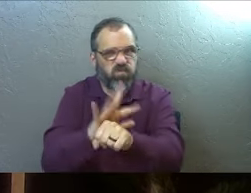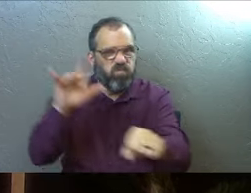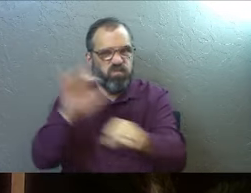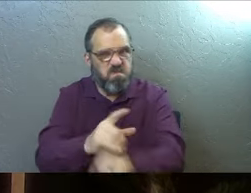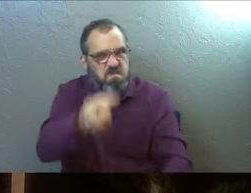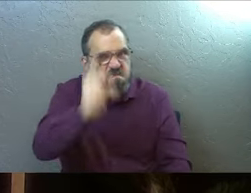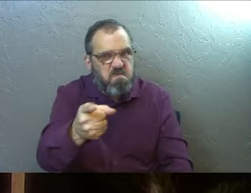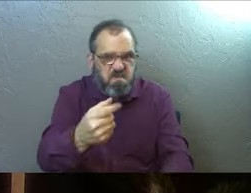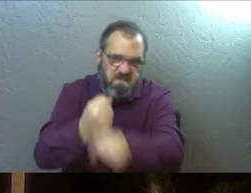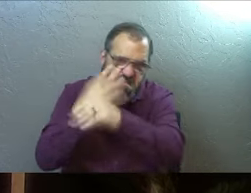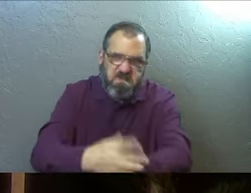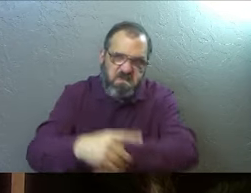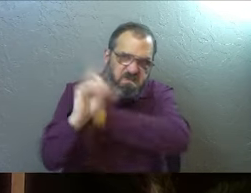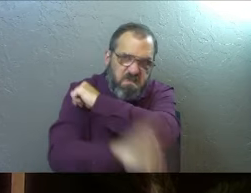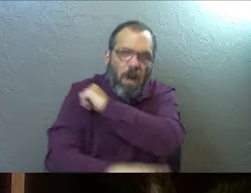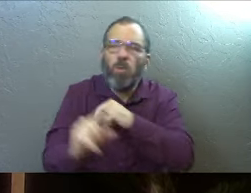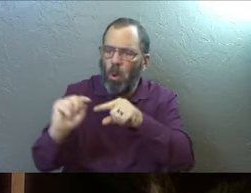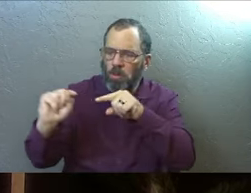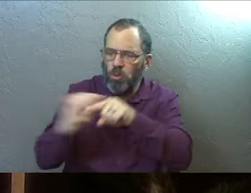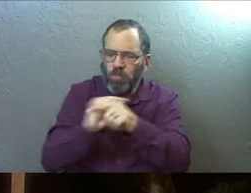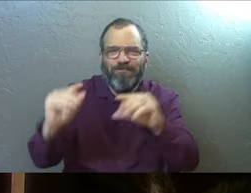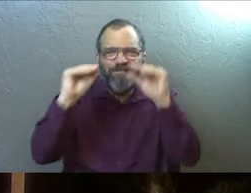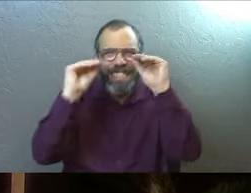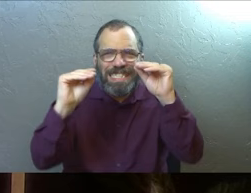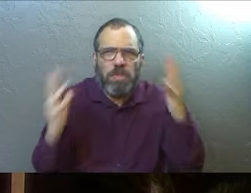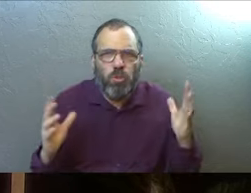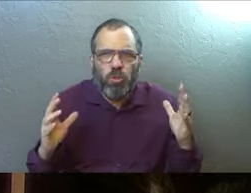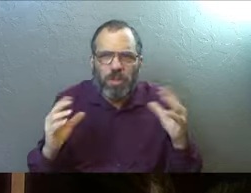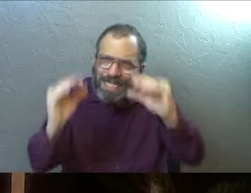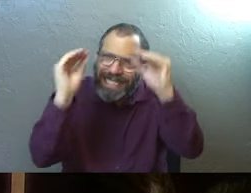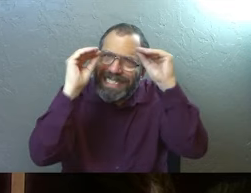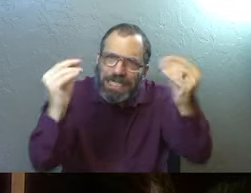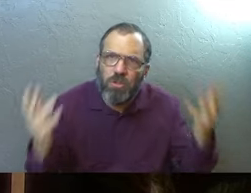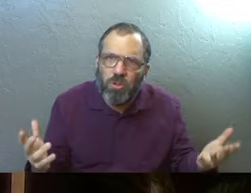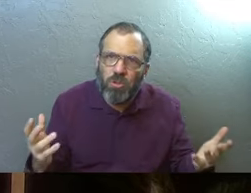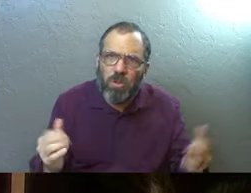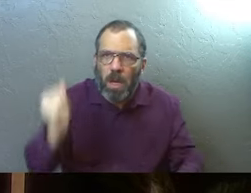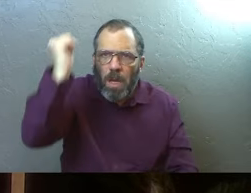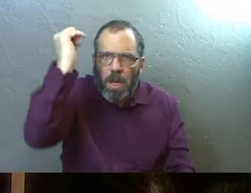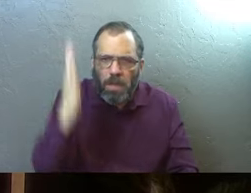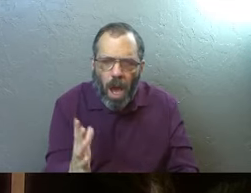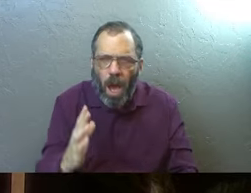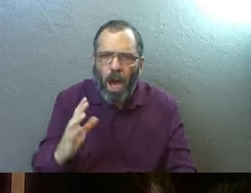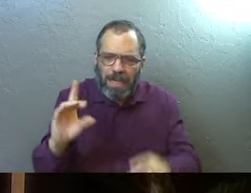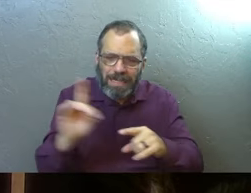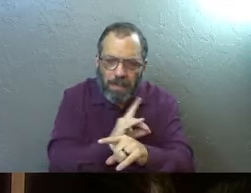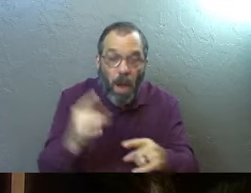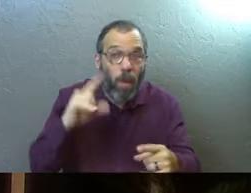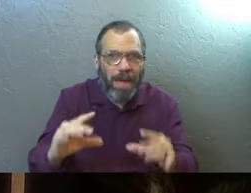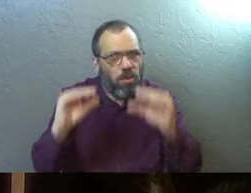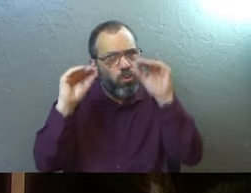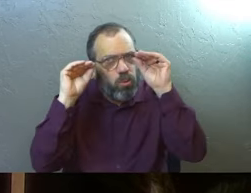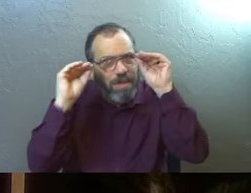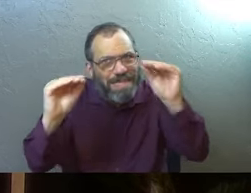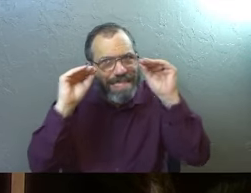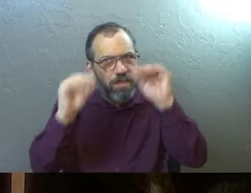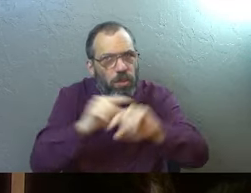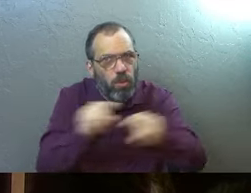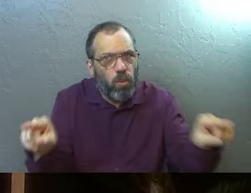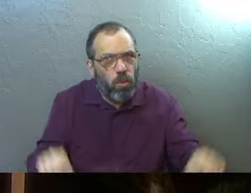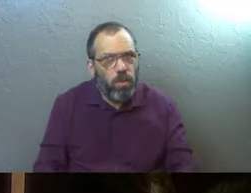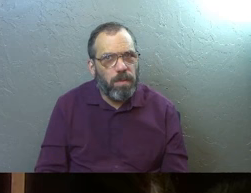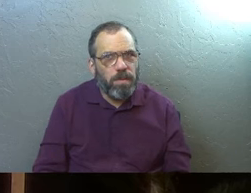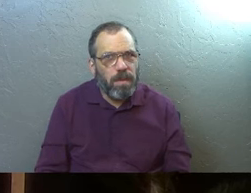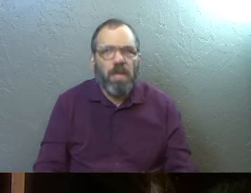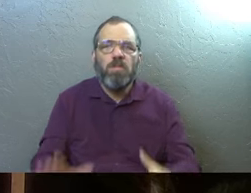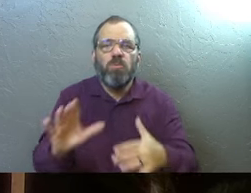deserve it. It's to train or it's to teach you. God brings discipline into our lives to teach